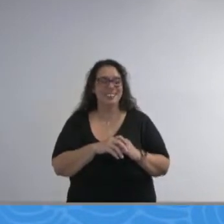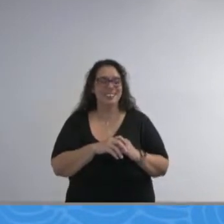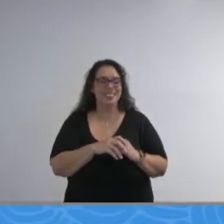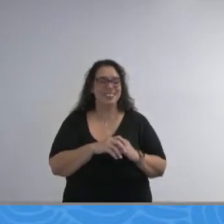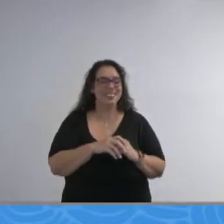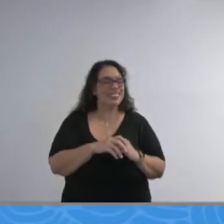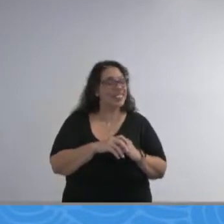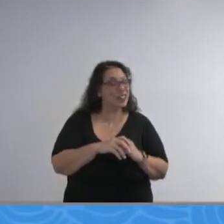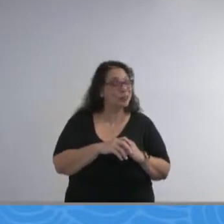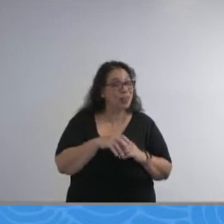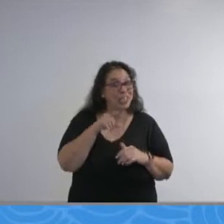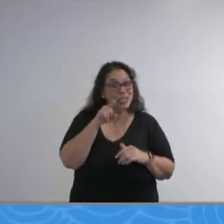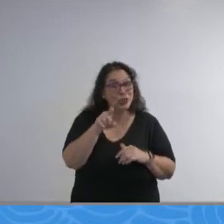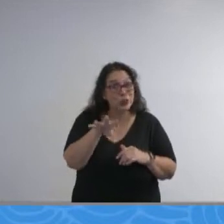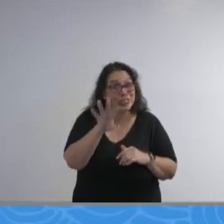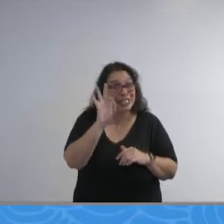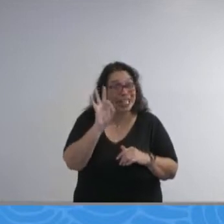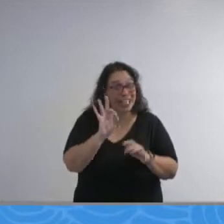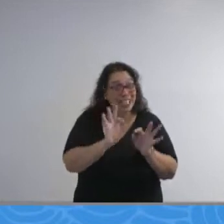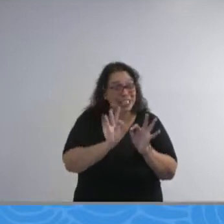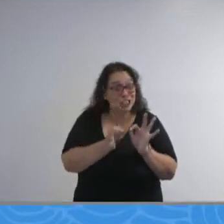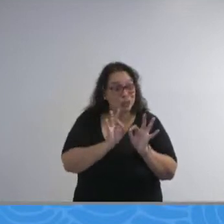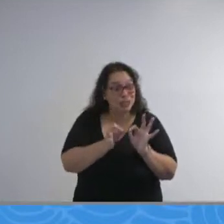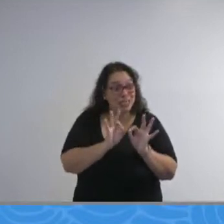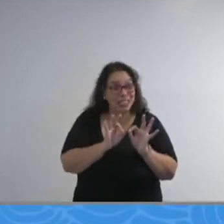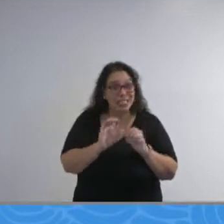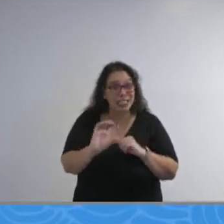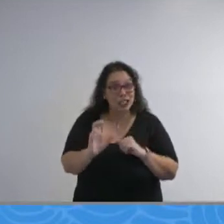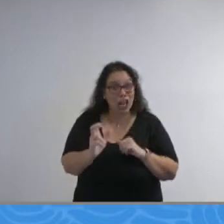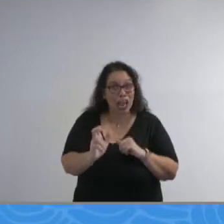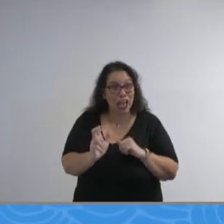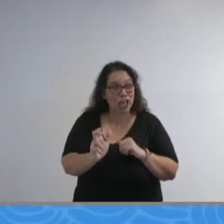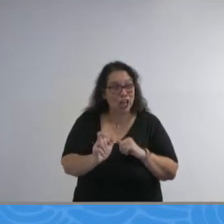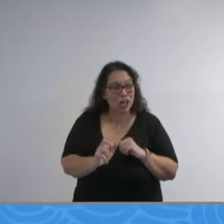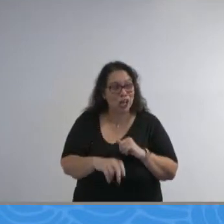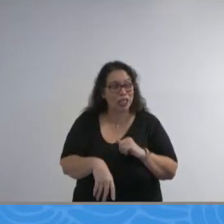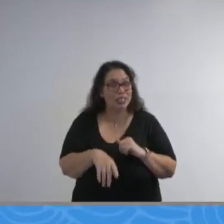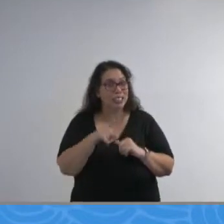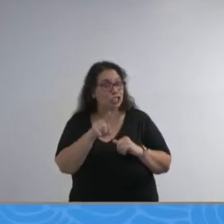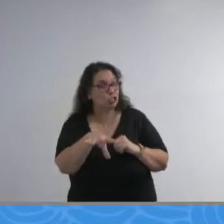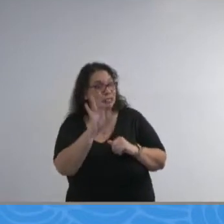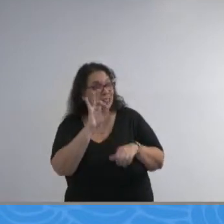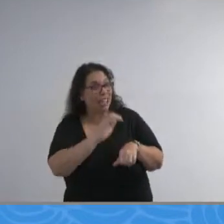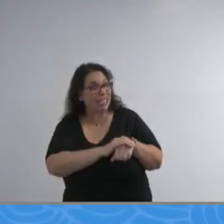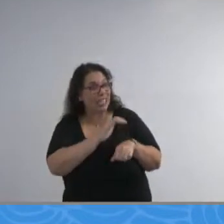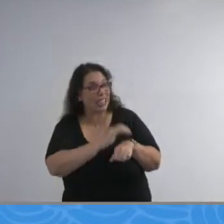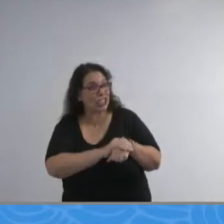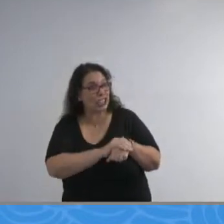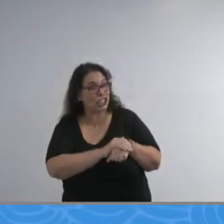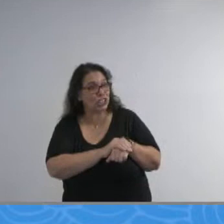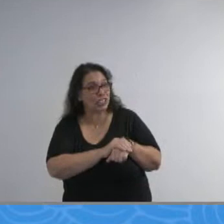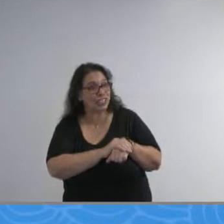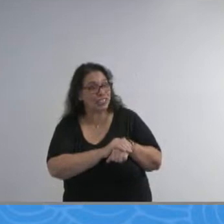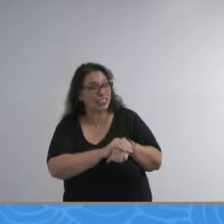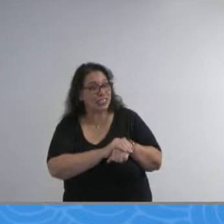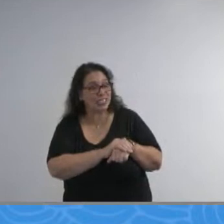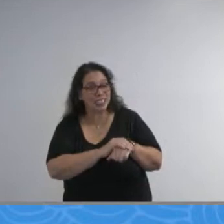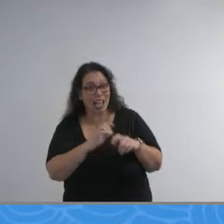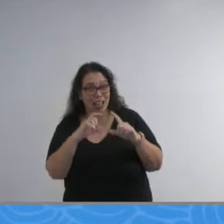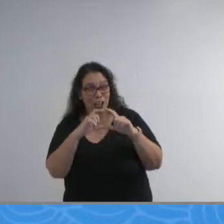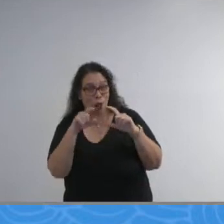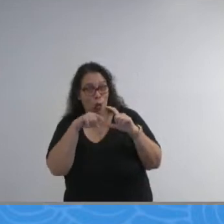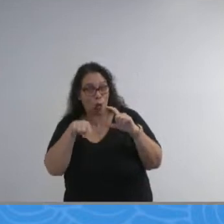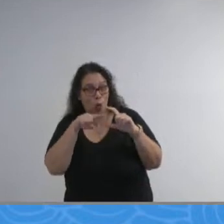Have you selected interpretation, any channel, maybe English? Hey, Rochelle, did you select your English on the little